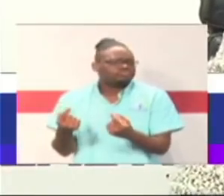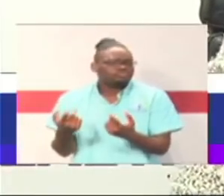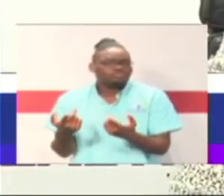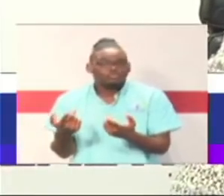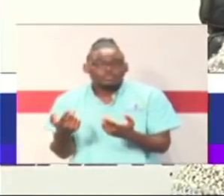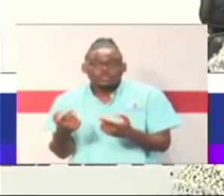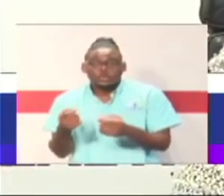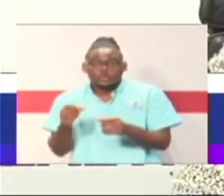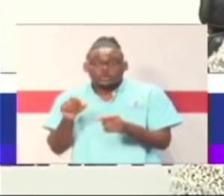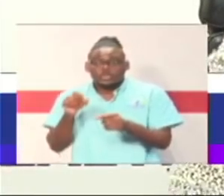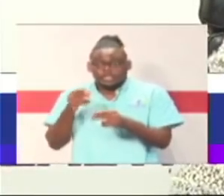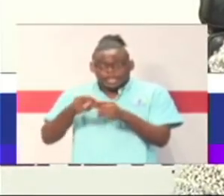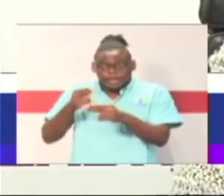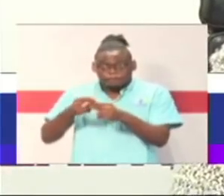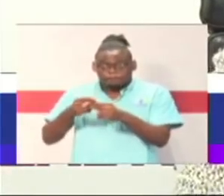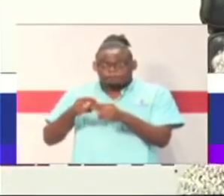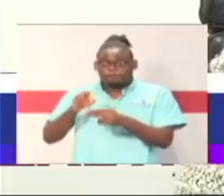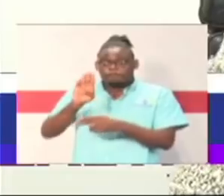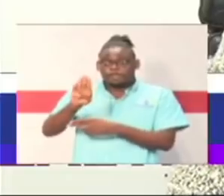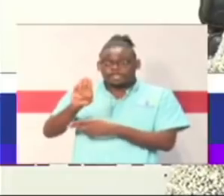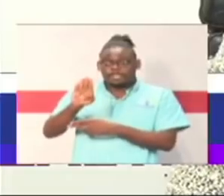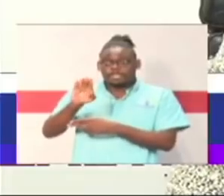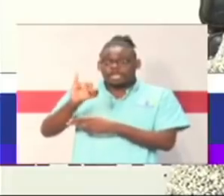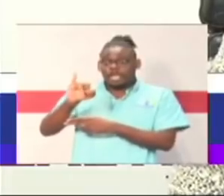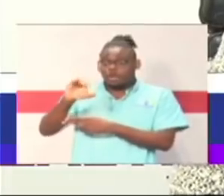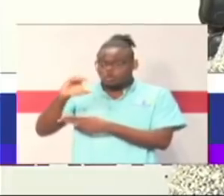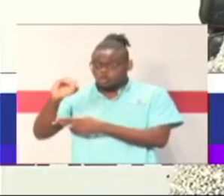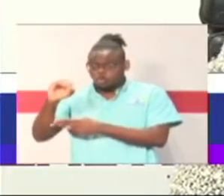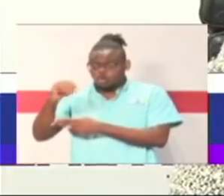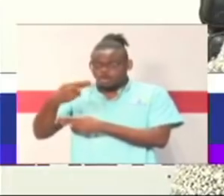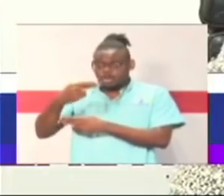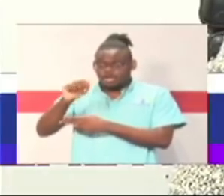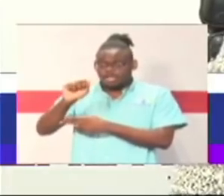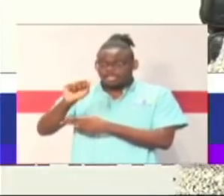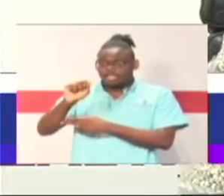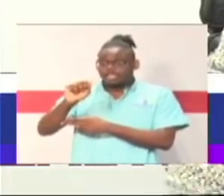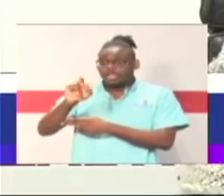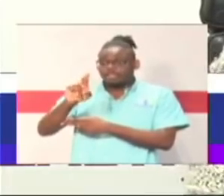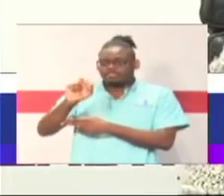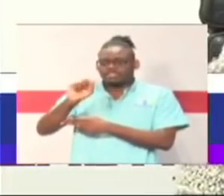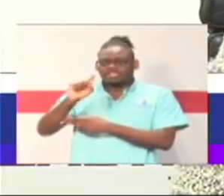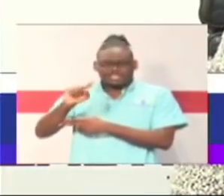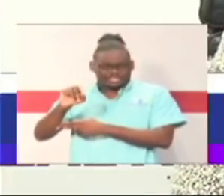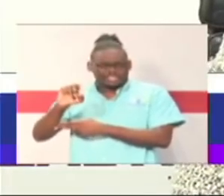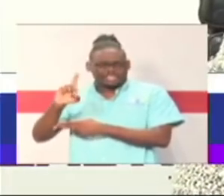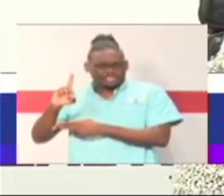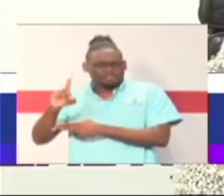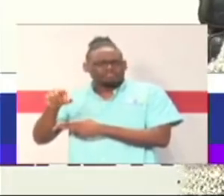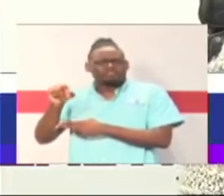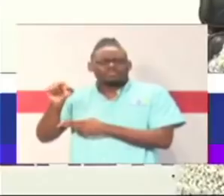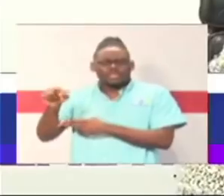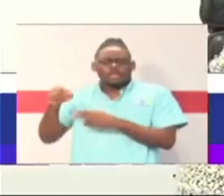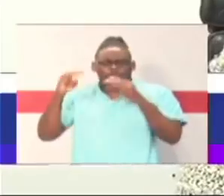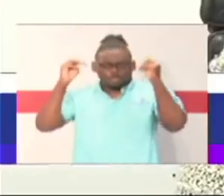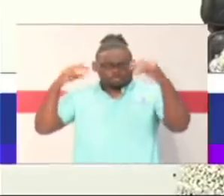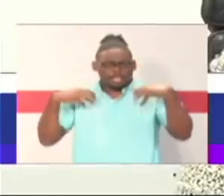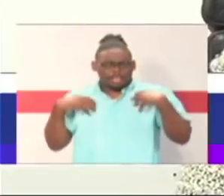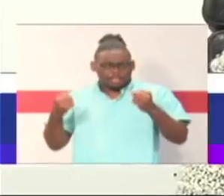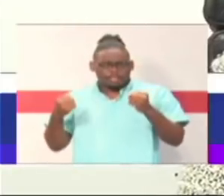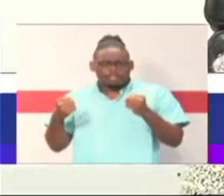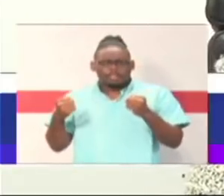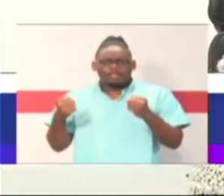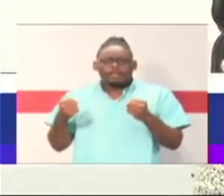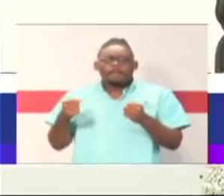course the Ministry of Health and the RHAs which provide the actual service and the service delivery at these sites and run these